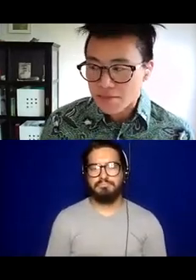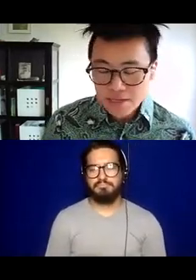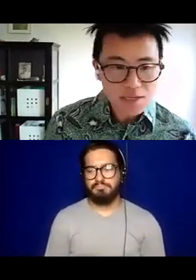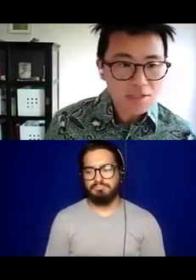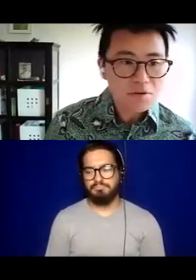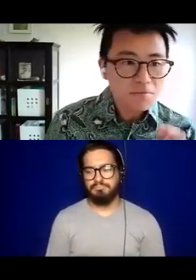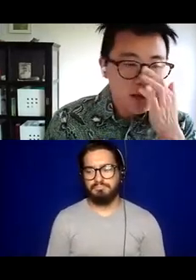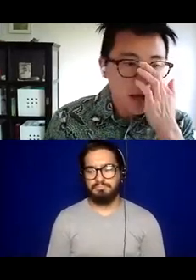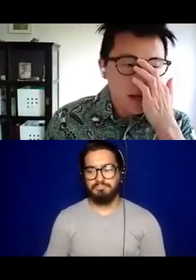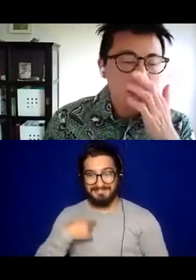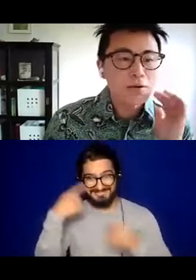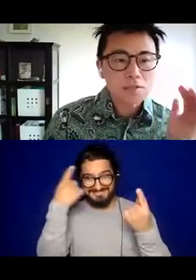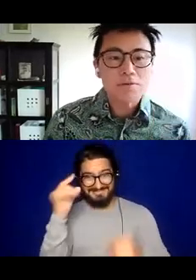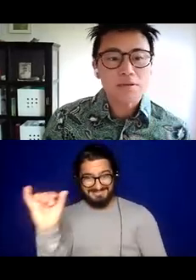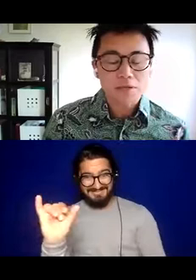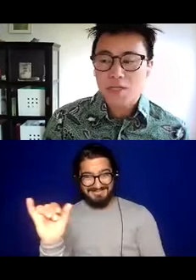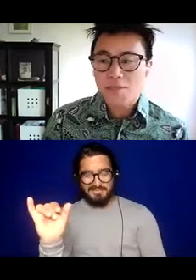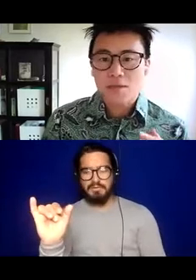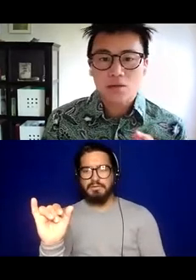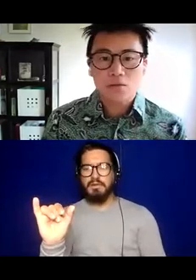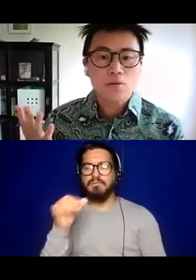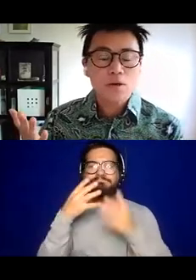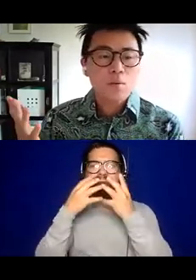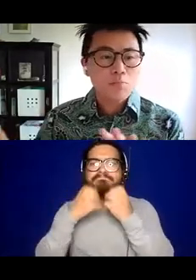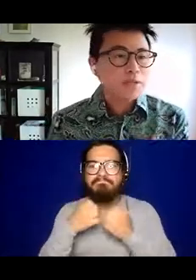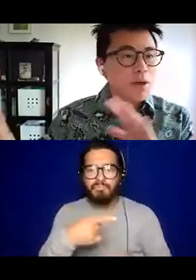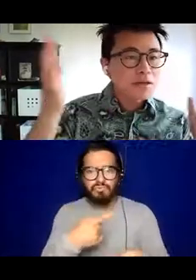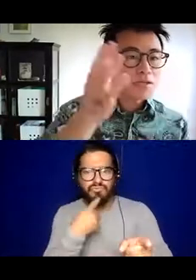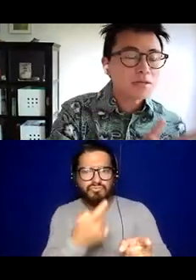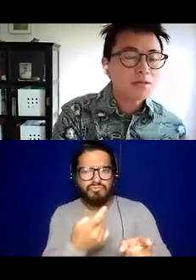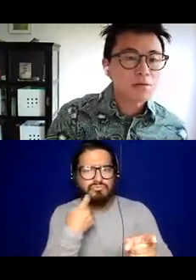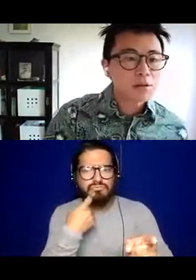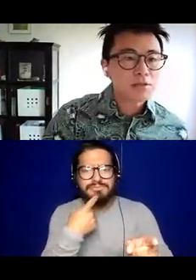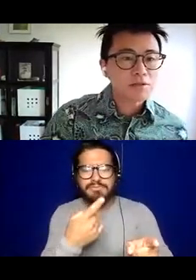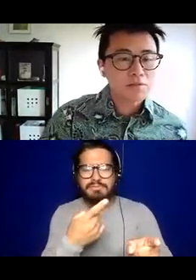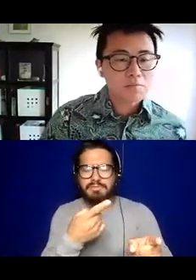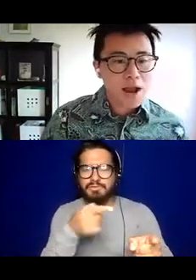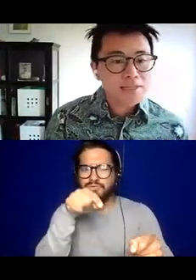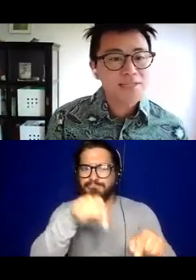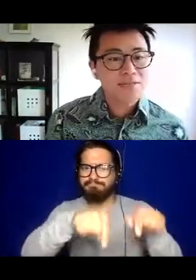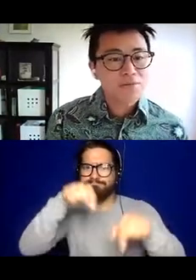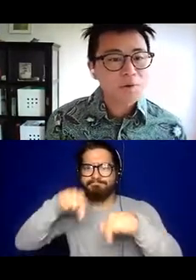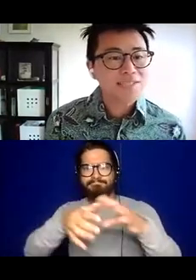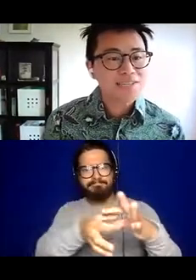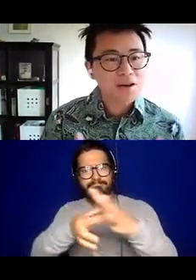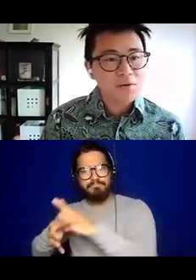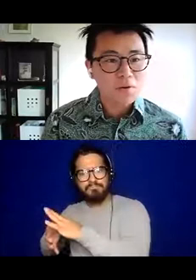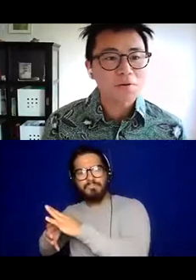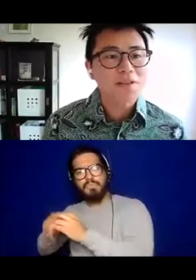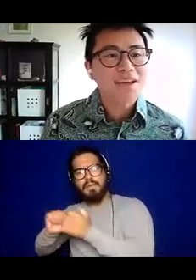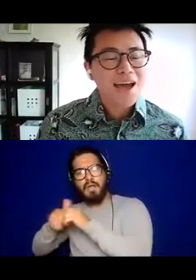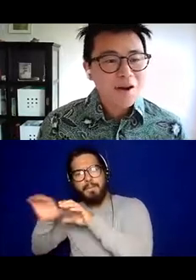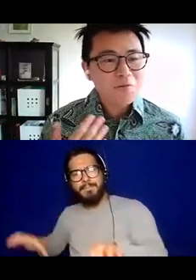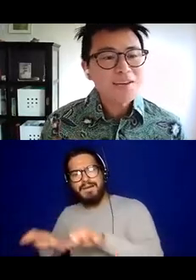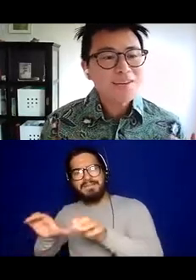And I think it's also, I also really appreciate that you brought this back to the practices of the organization on the